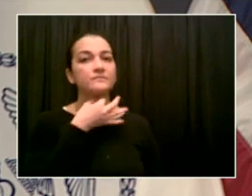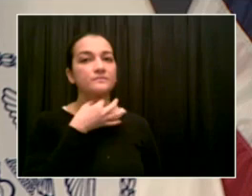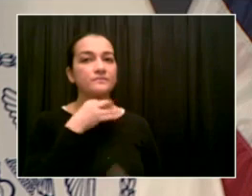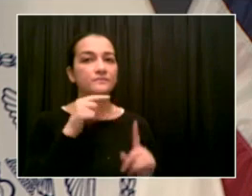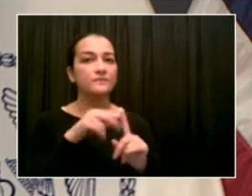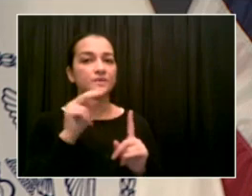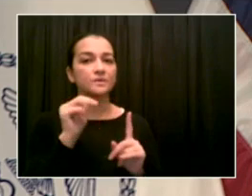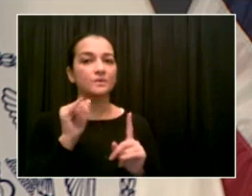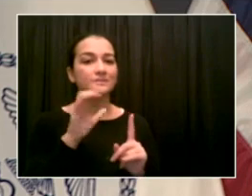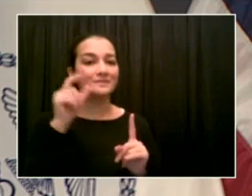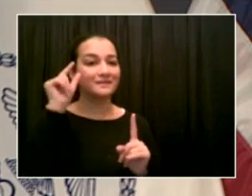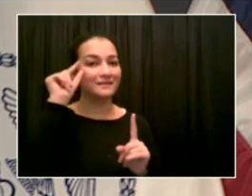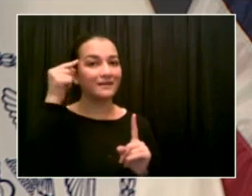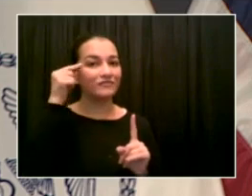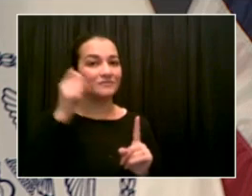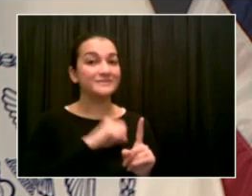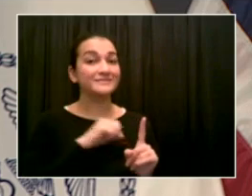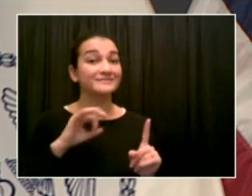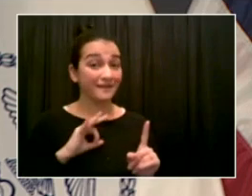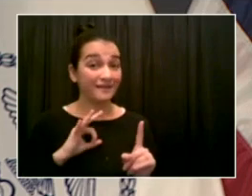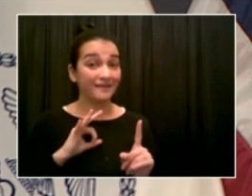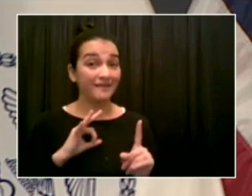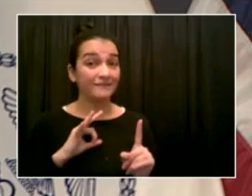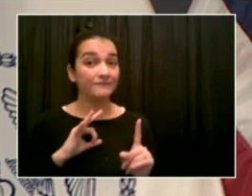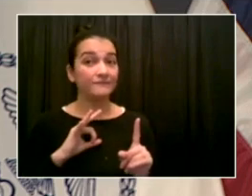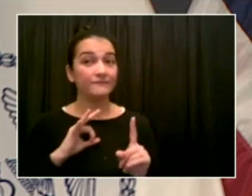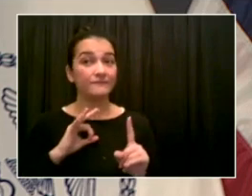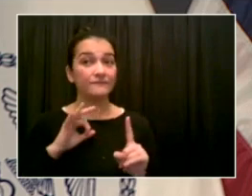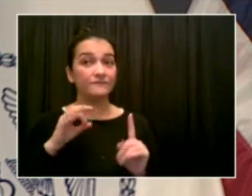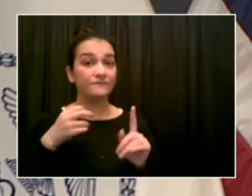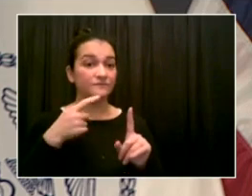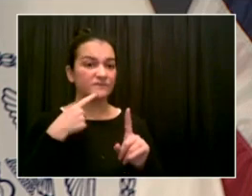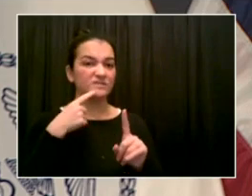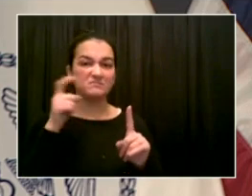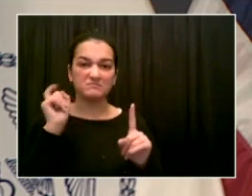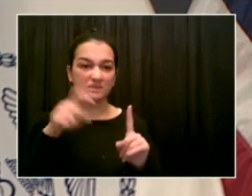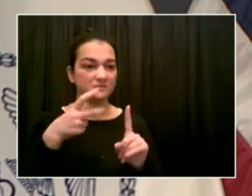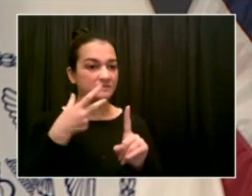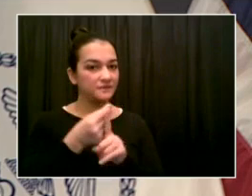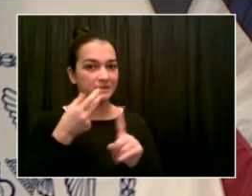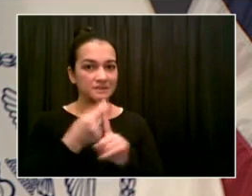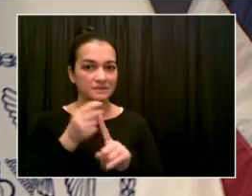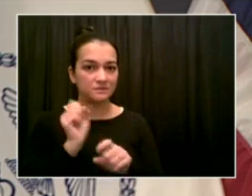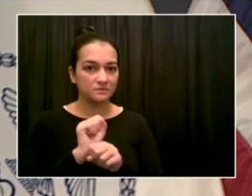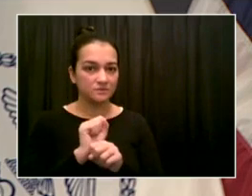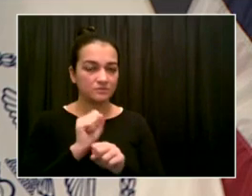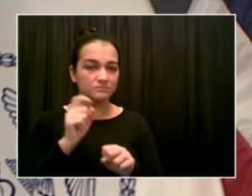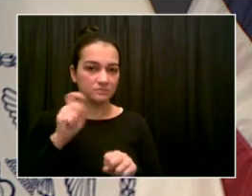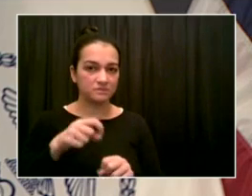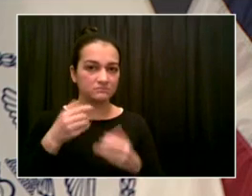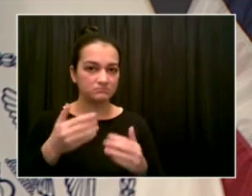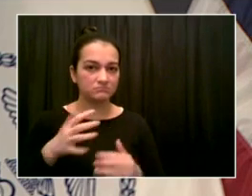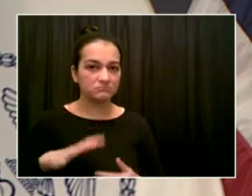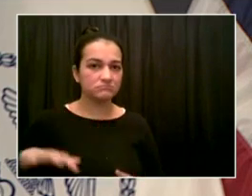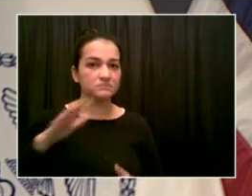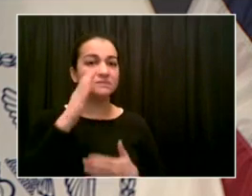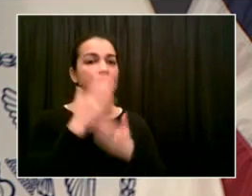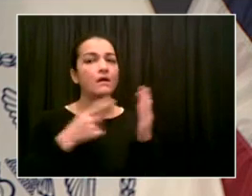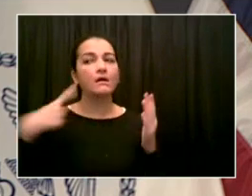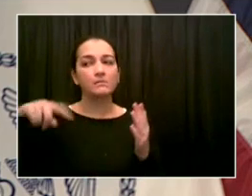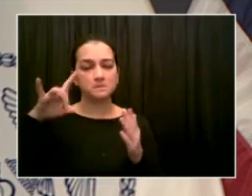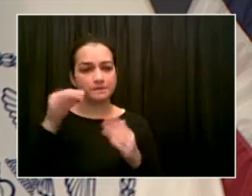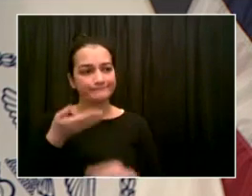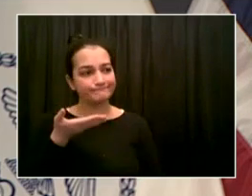exceptions, whether for religious or medical reasons, among those who've already been adjudicated, what % have been granted the